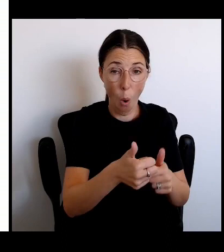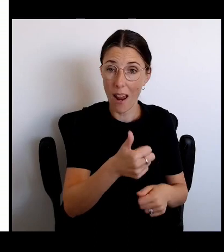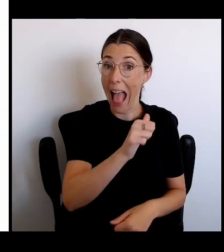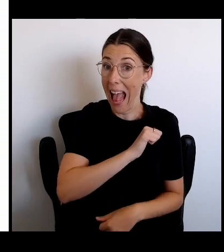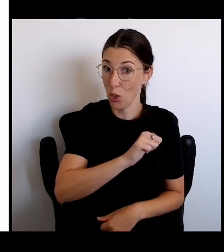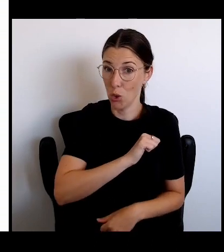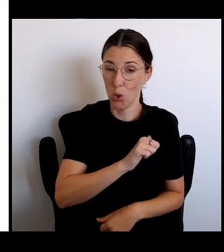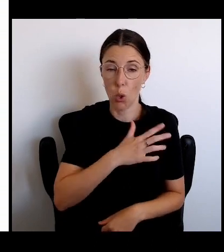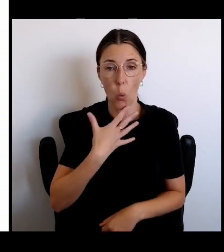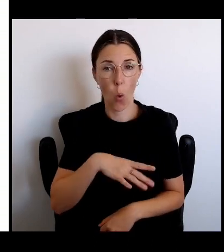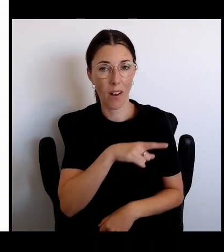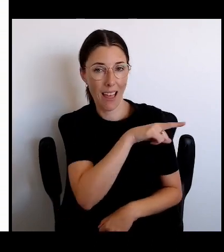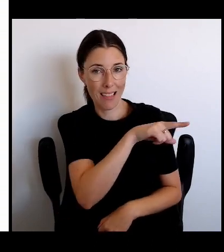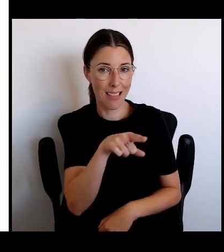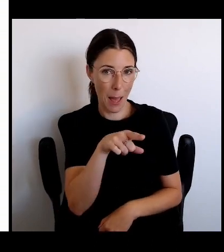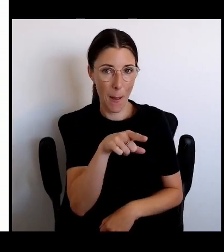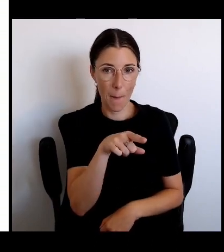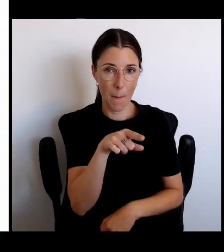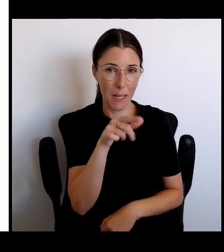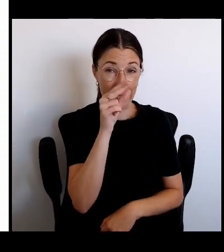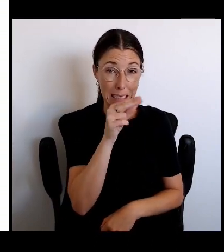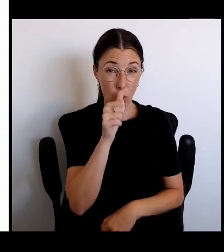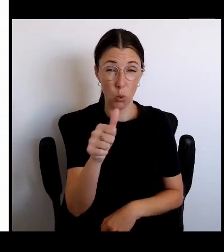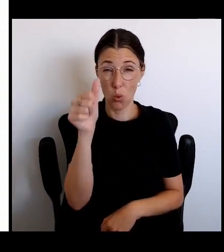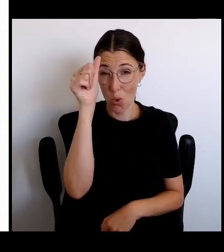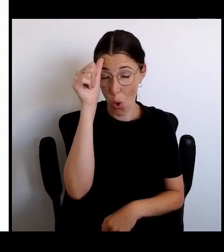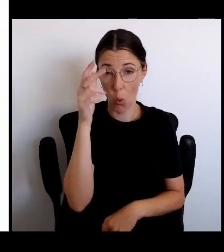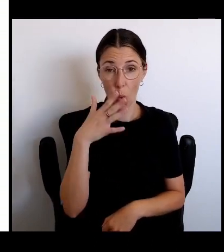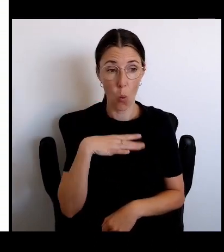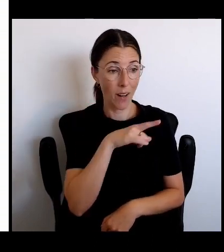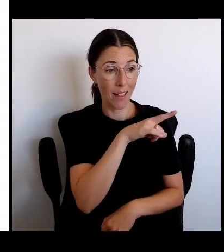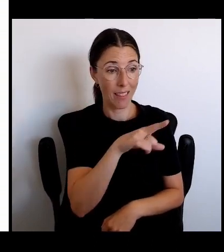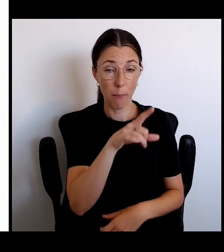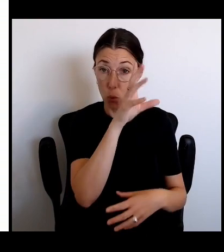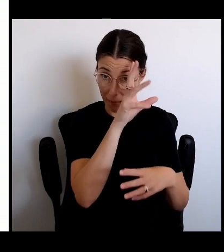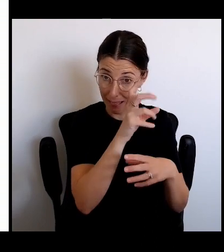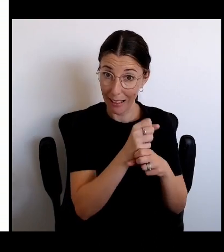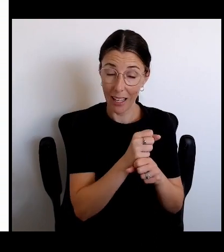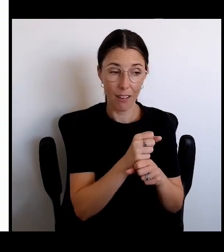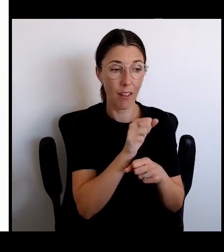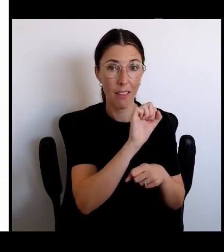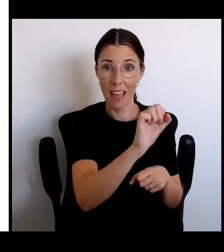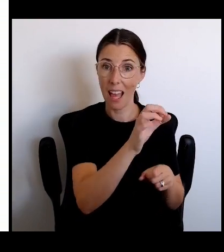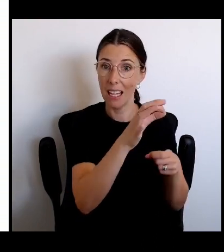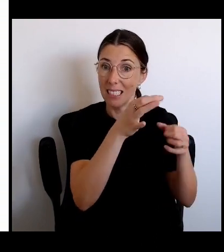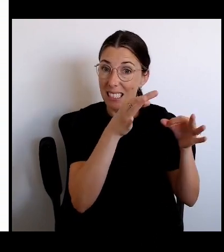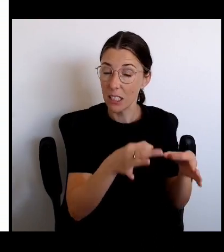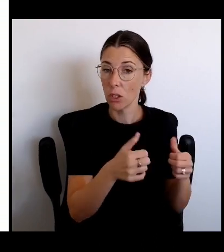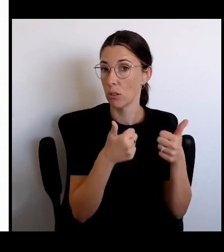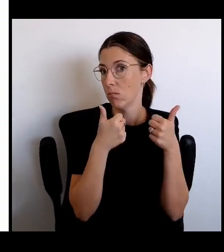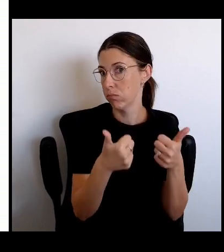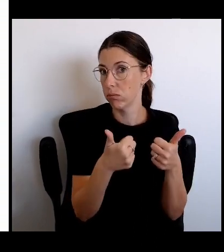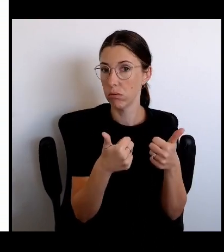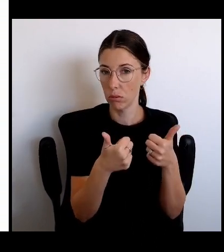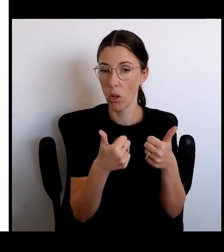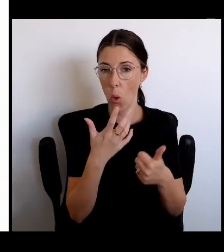these teenagers to know and to believe that they are making really good decisions. We want them to feel proud of their